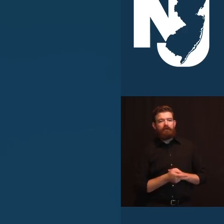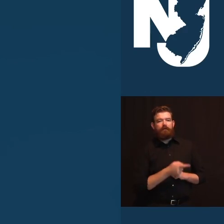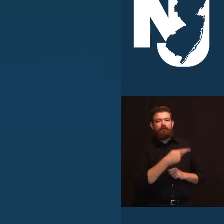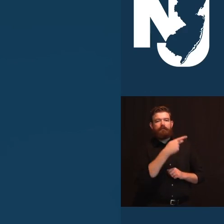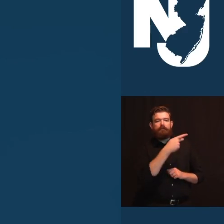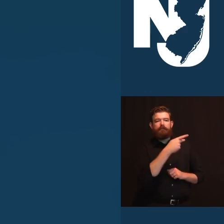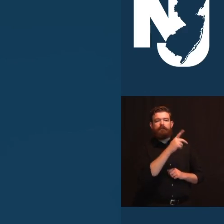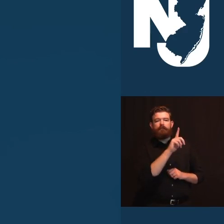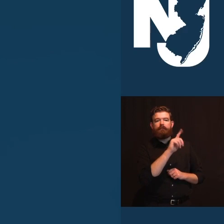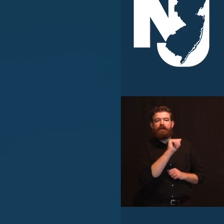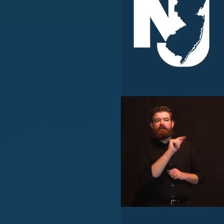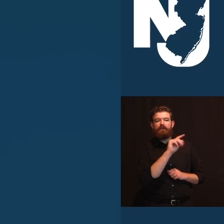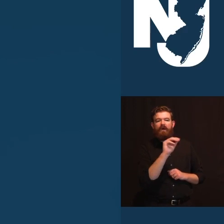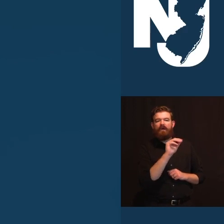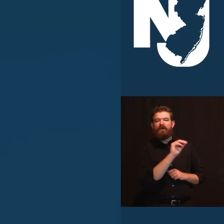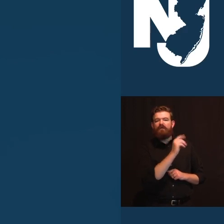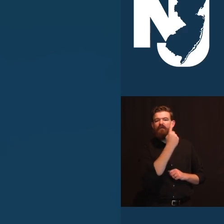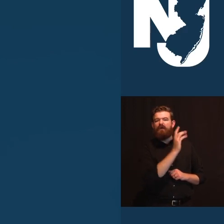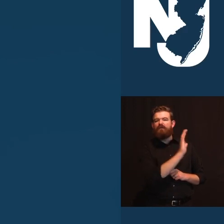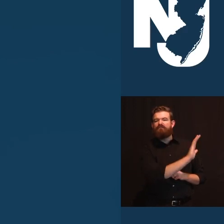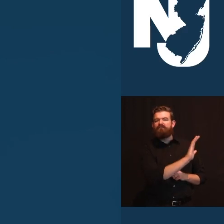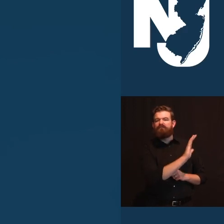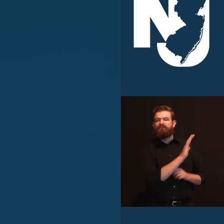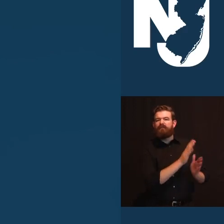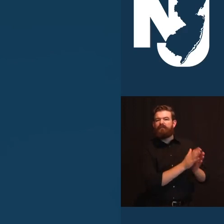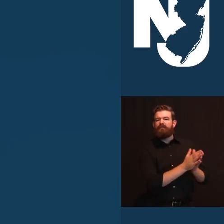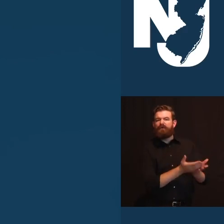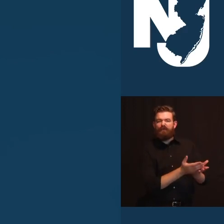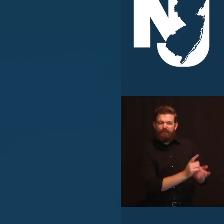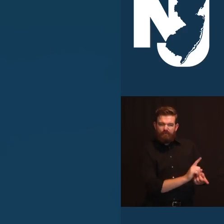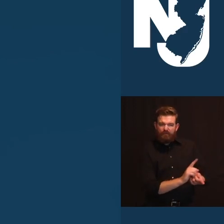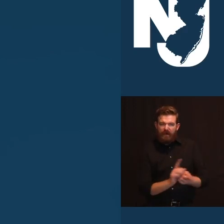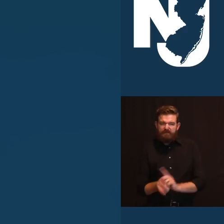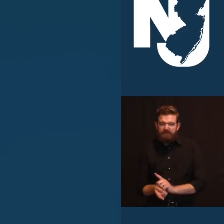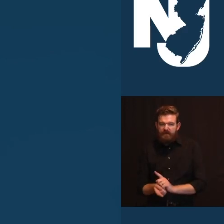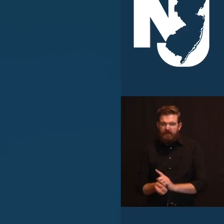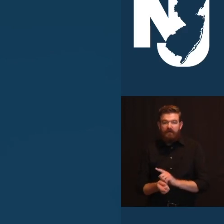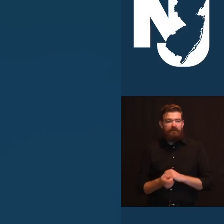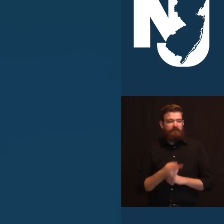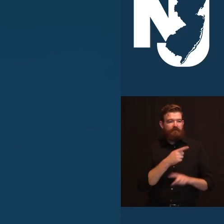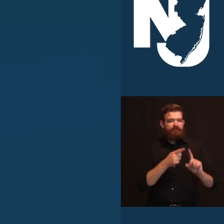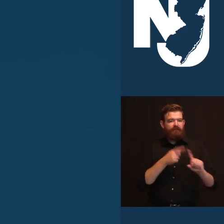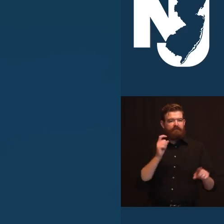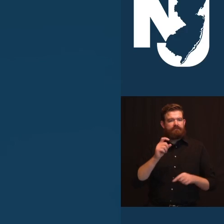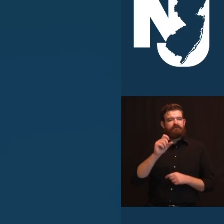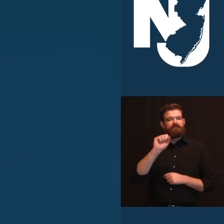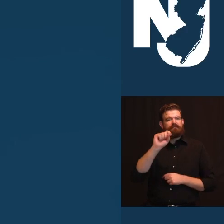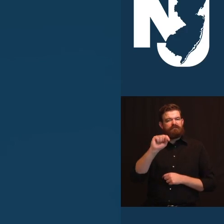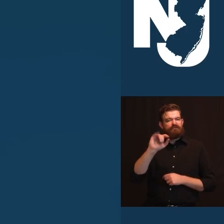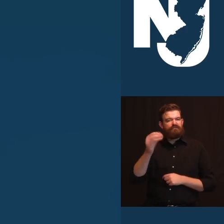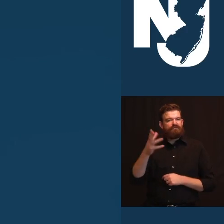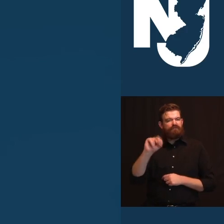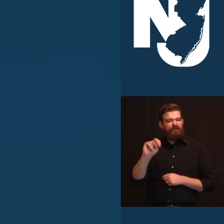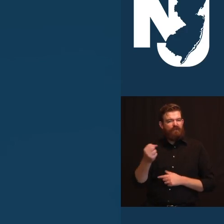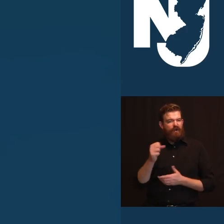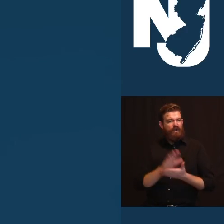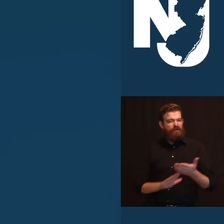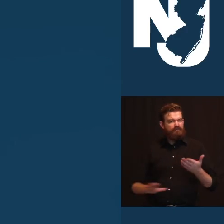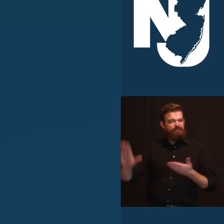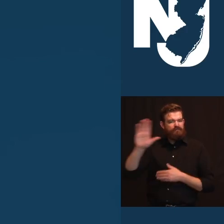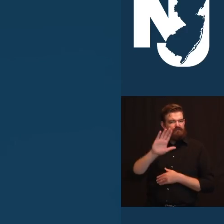John's College in Annapolis, Maryland, the so-called Great Books College, a really unique and extraordinary